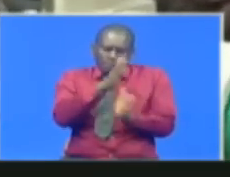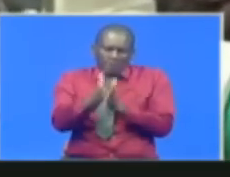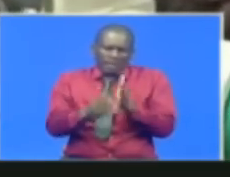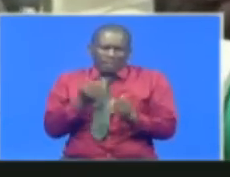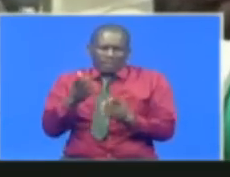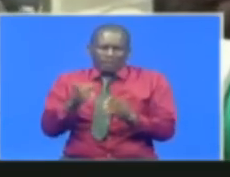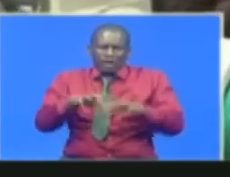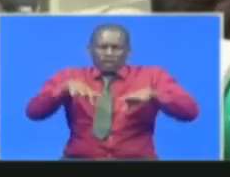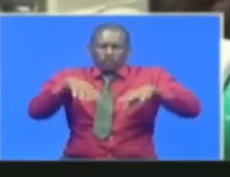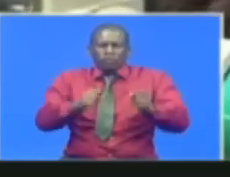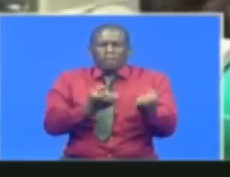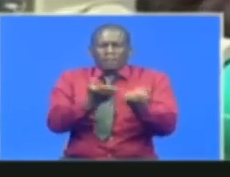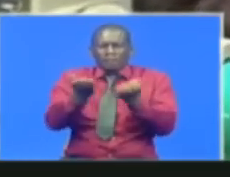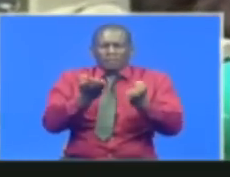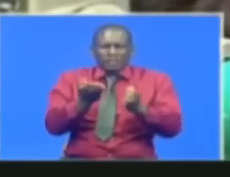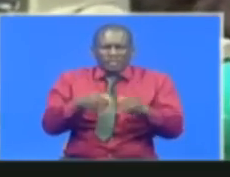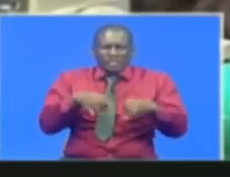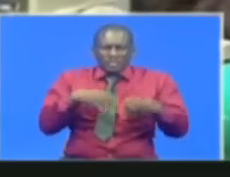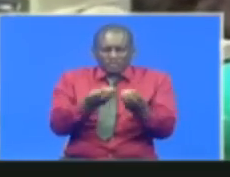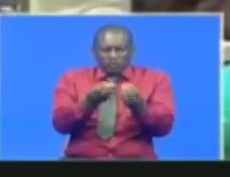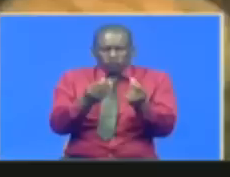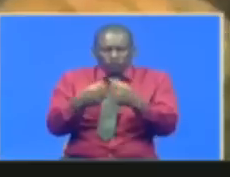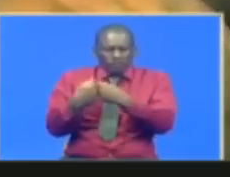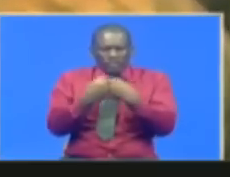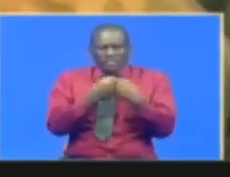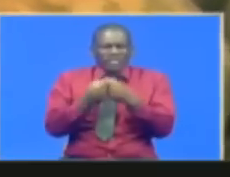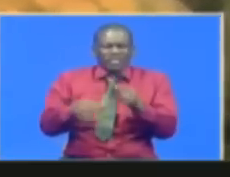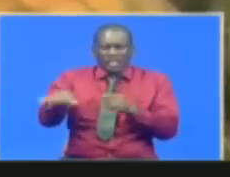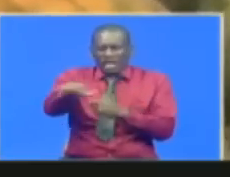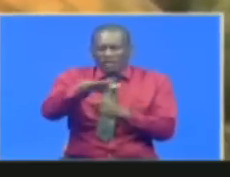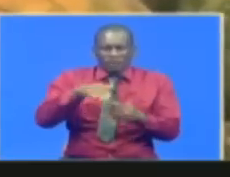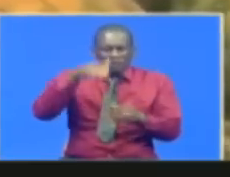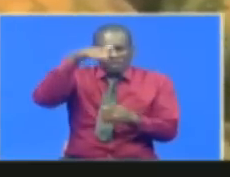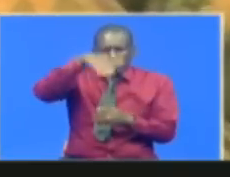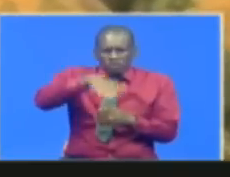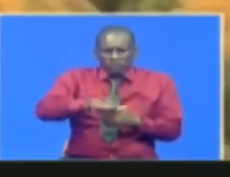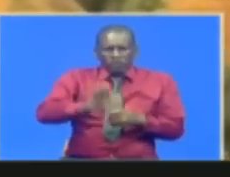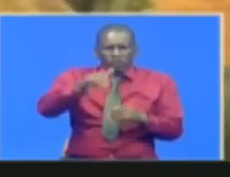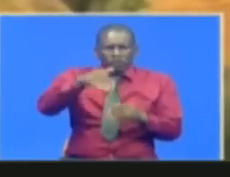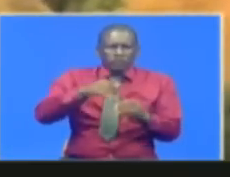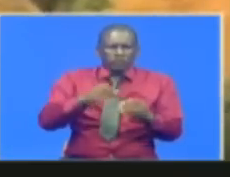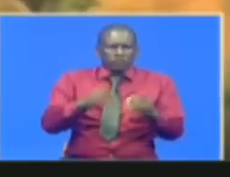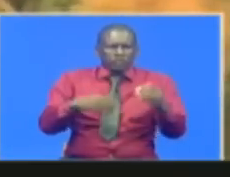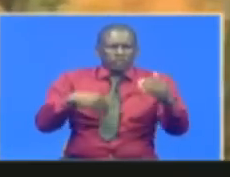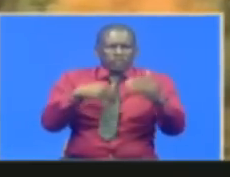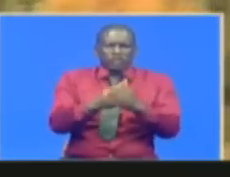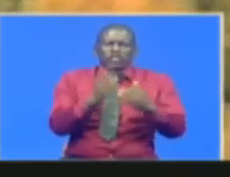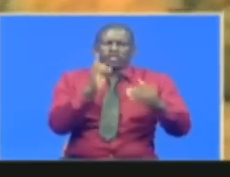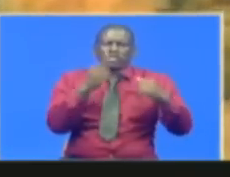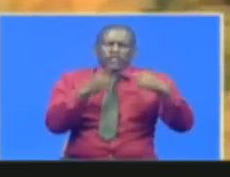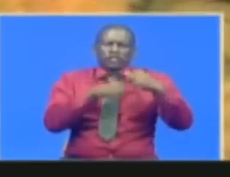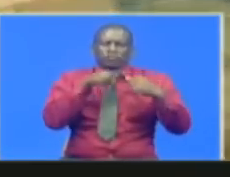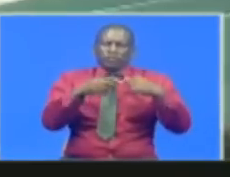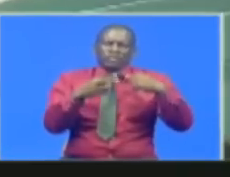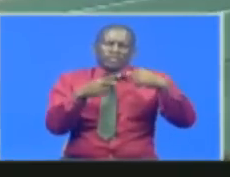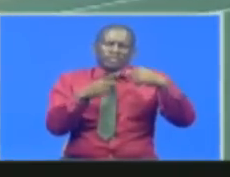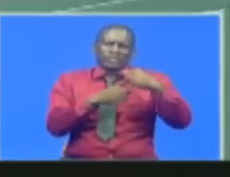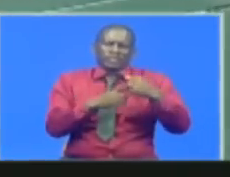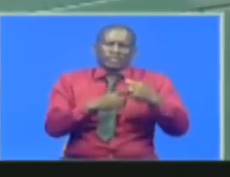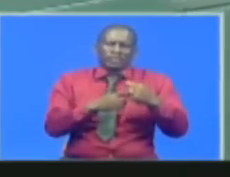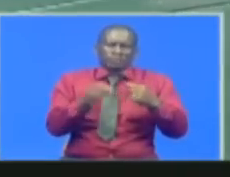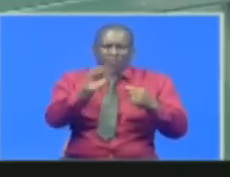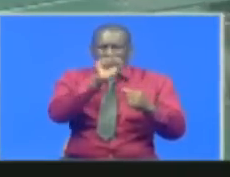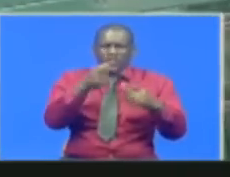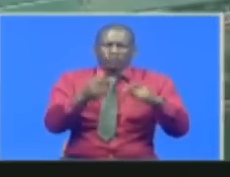by businesses confronting a challenging environment. Inflation shot to 6.6% in April 2019 from 4.4%